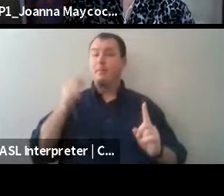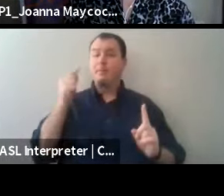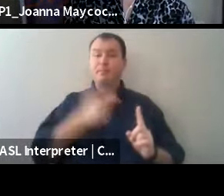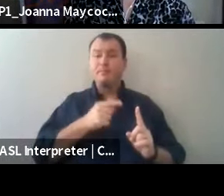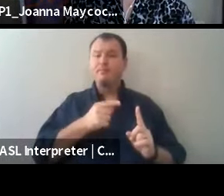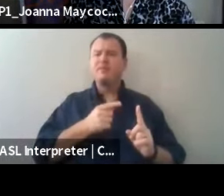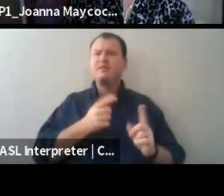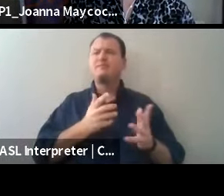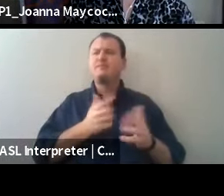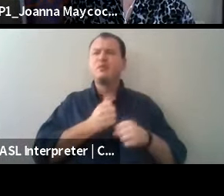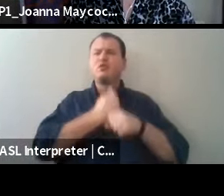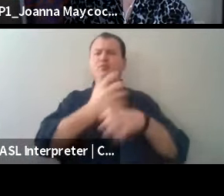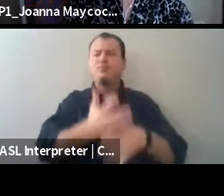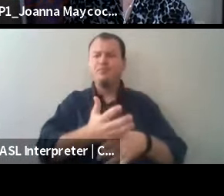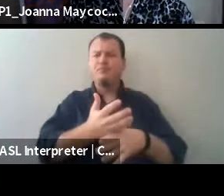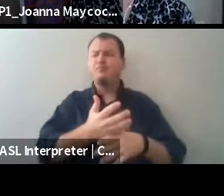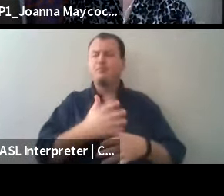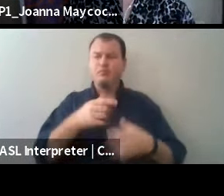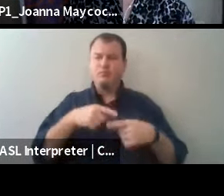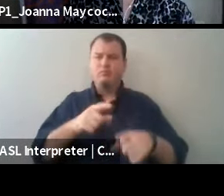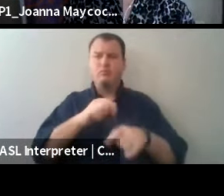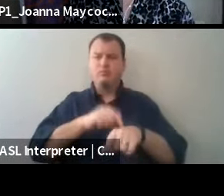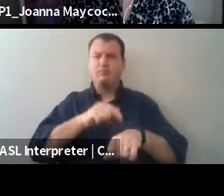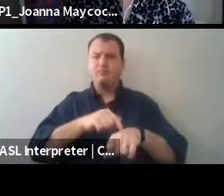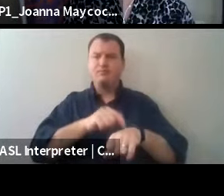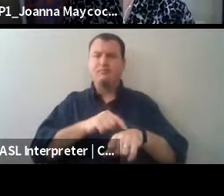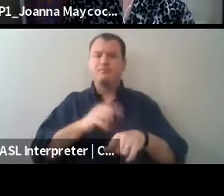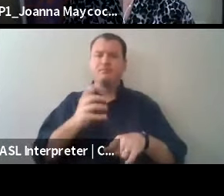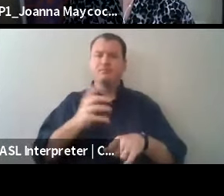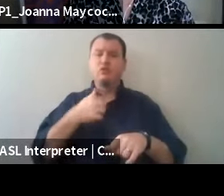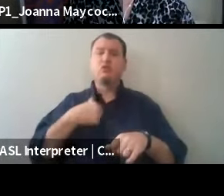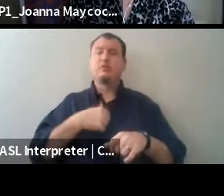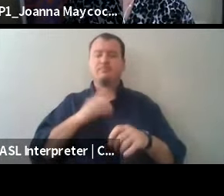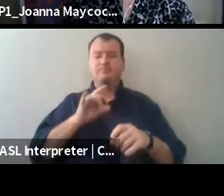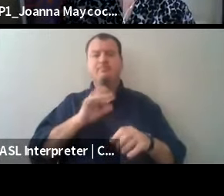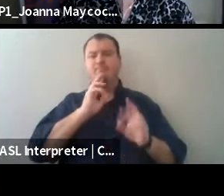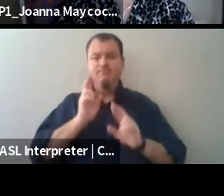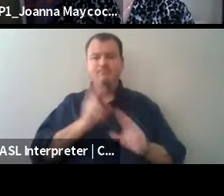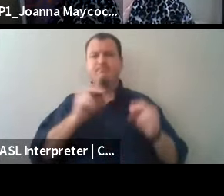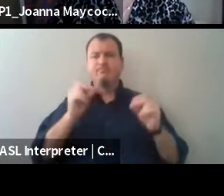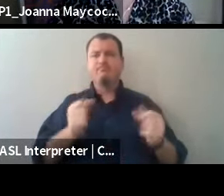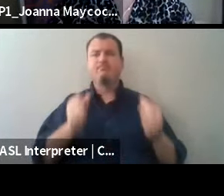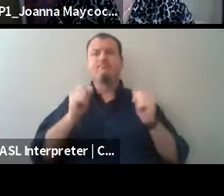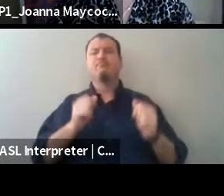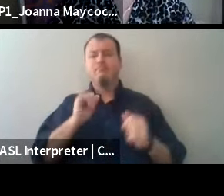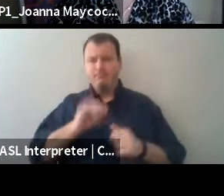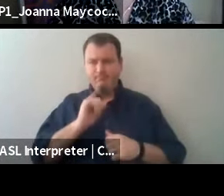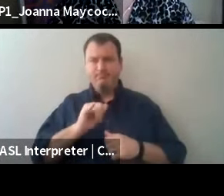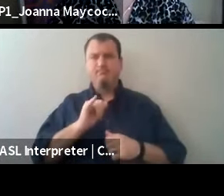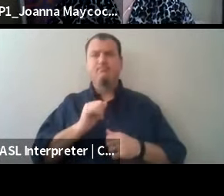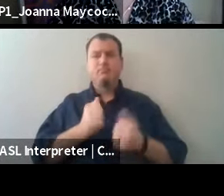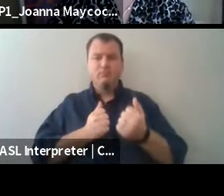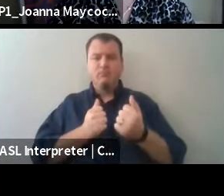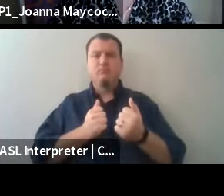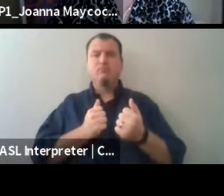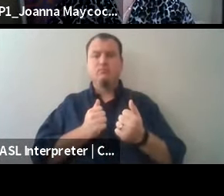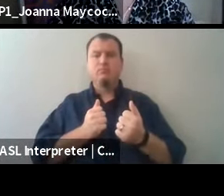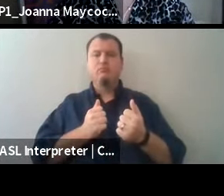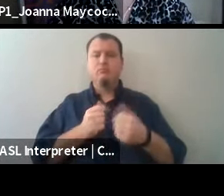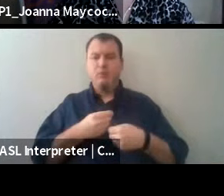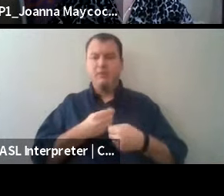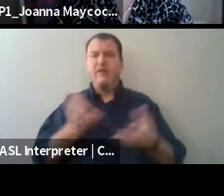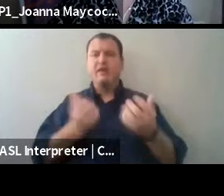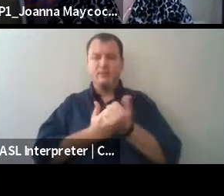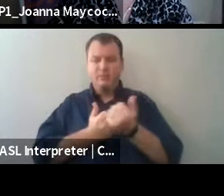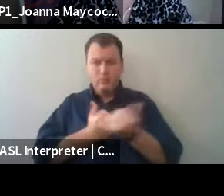enablers during this time so that we were able to quickly align to this entire support services and preventive